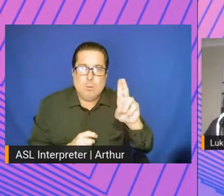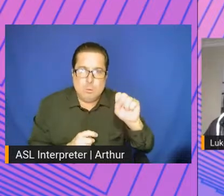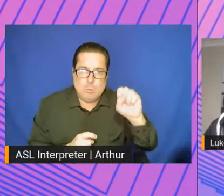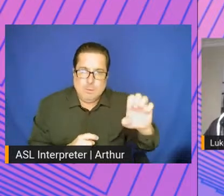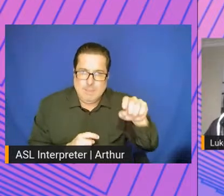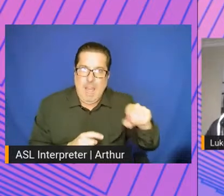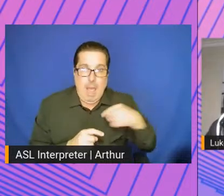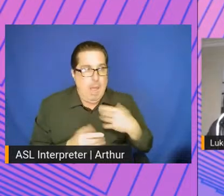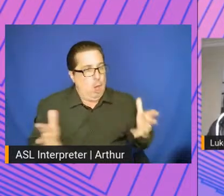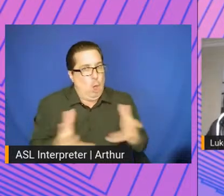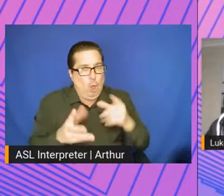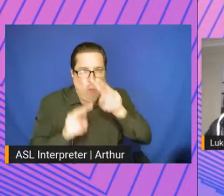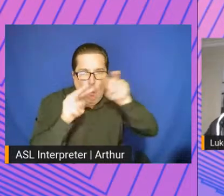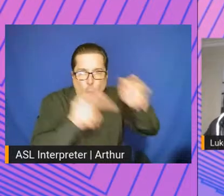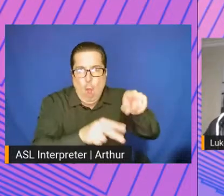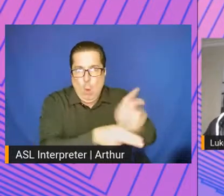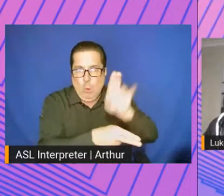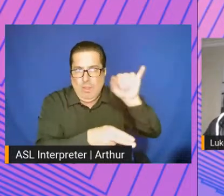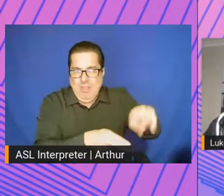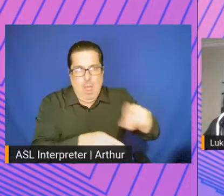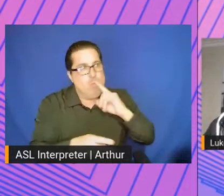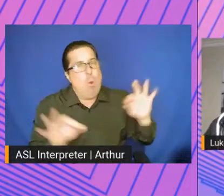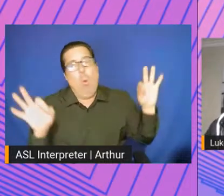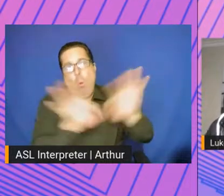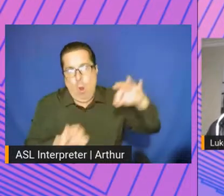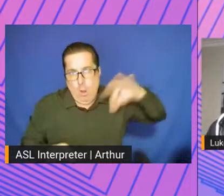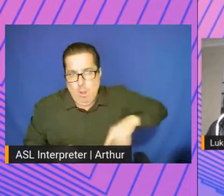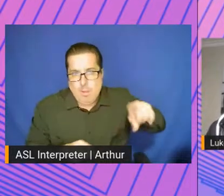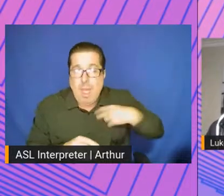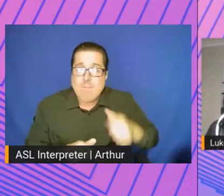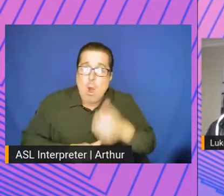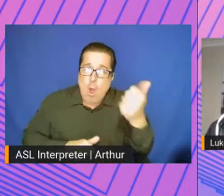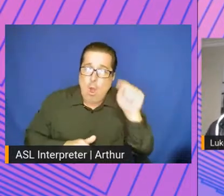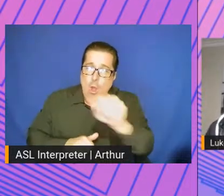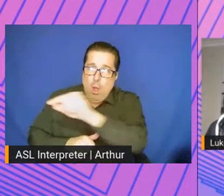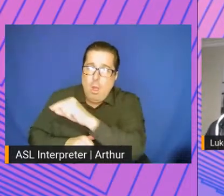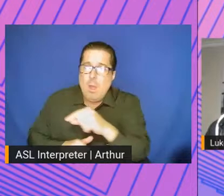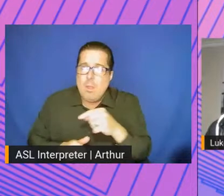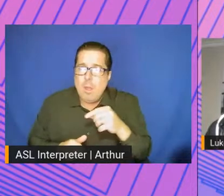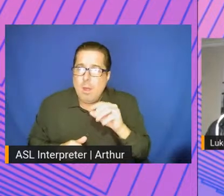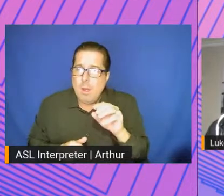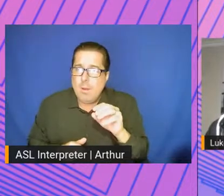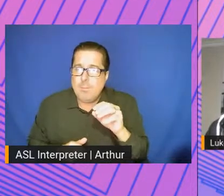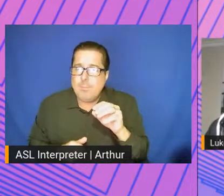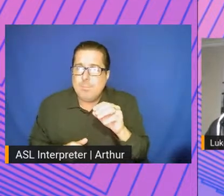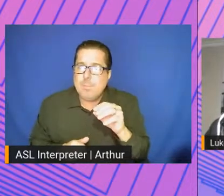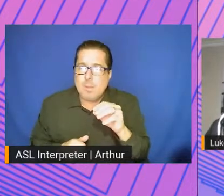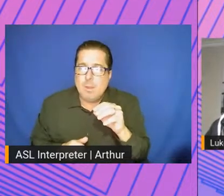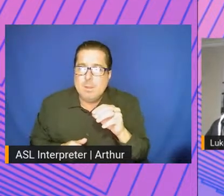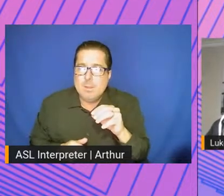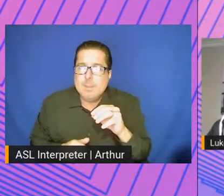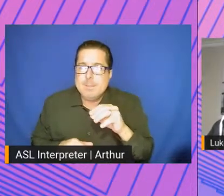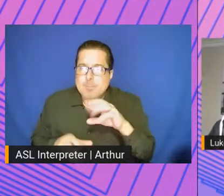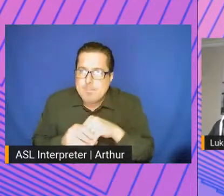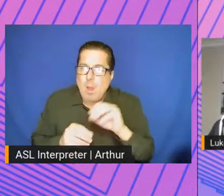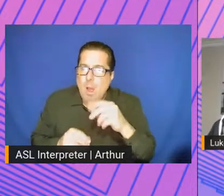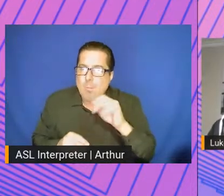that out. Obviously, other good ones out there as well would be Aqua's Trivi and Sneak as well.